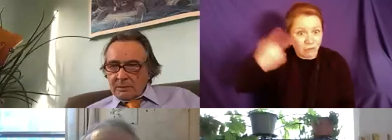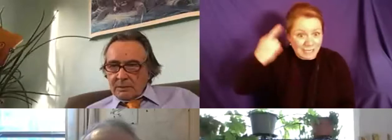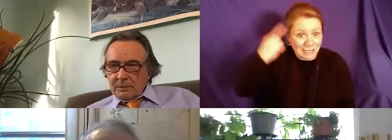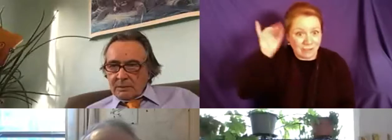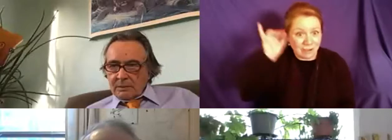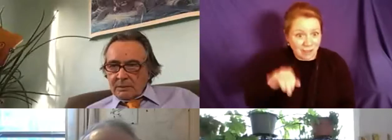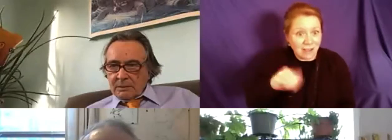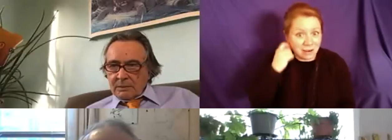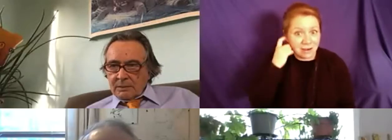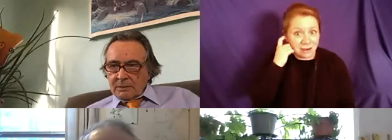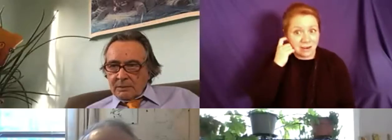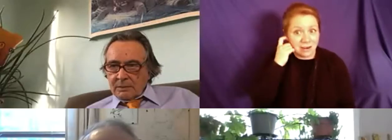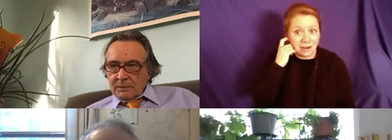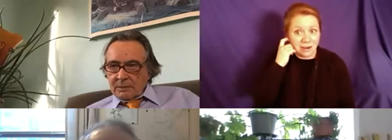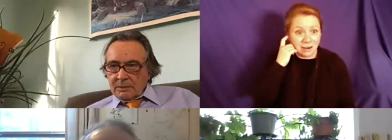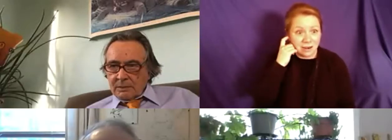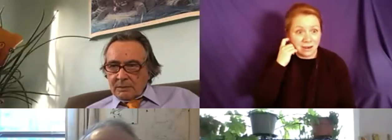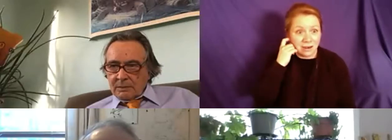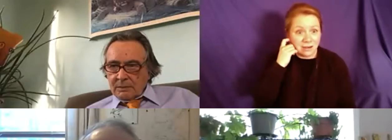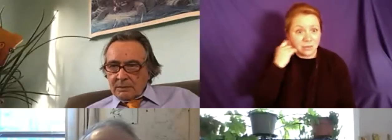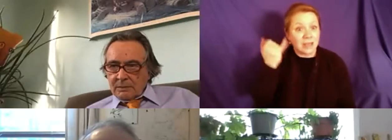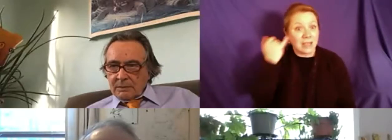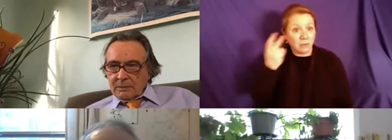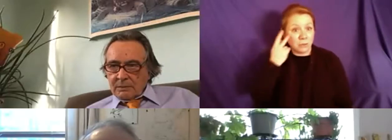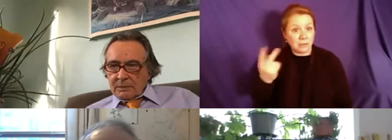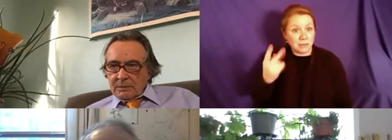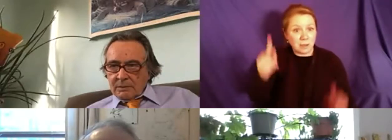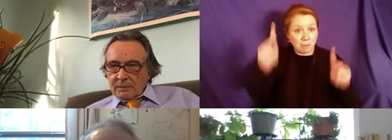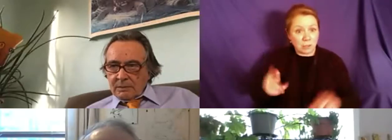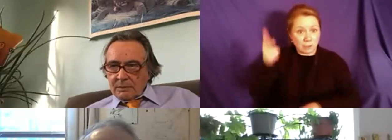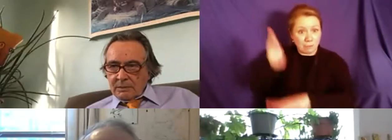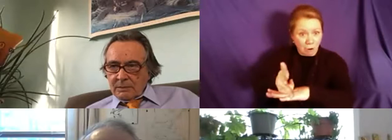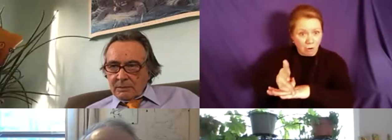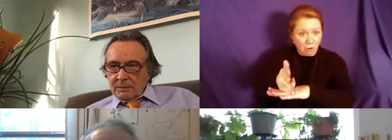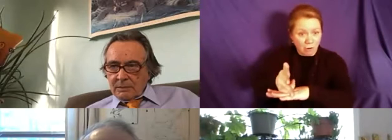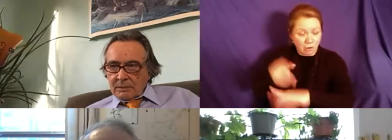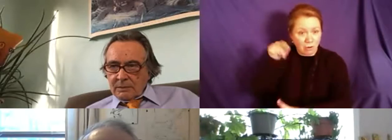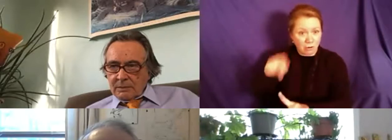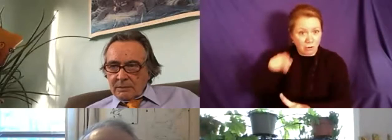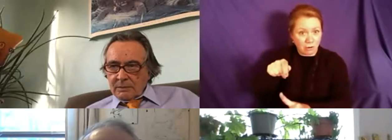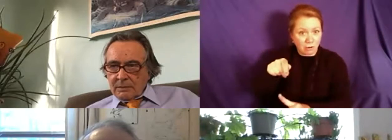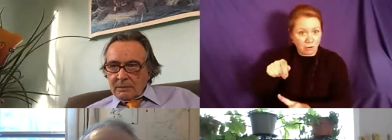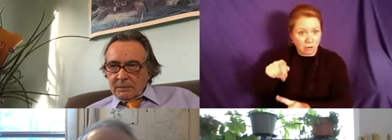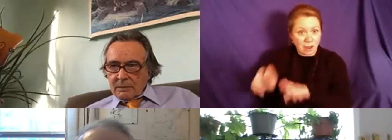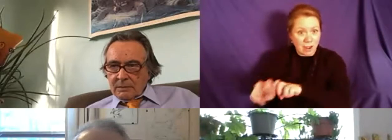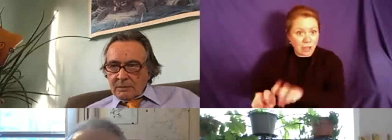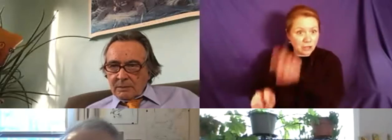And when you see somebody park there and then jump out of the